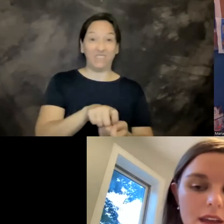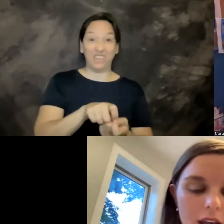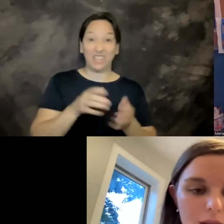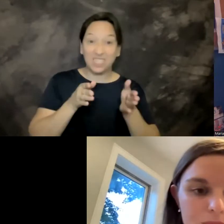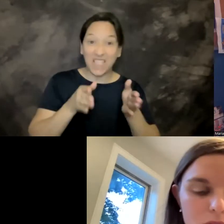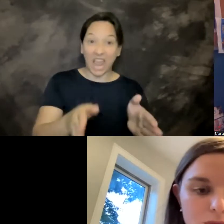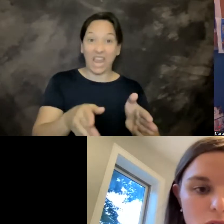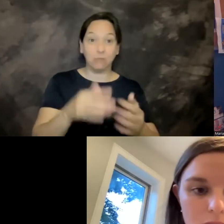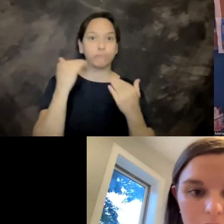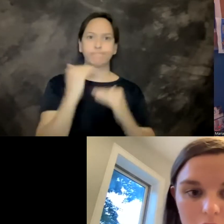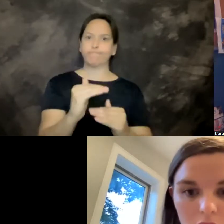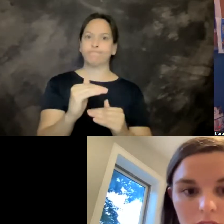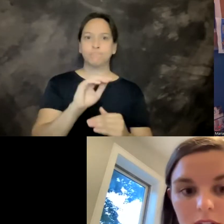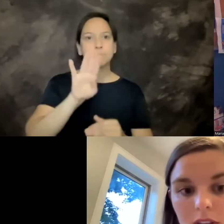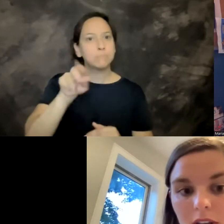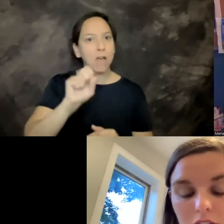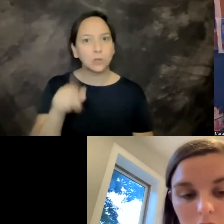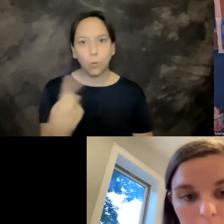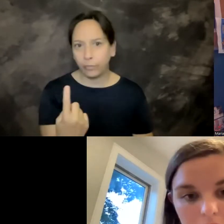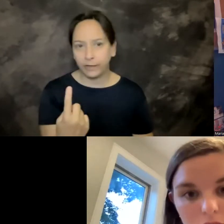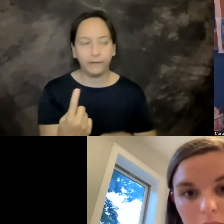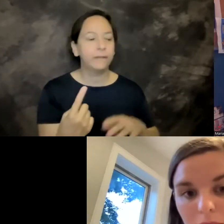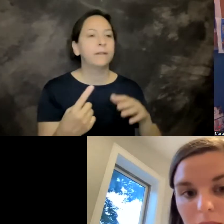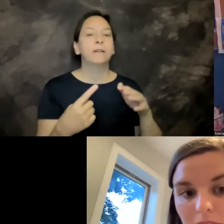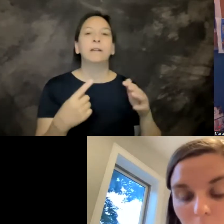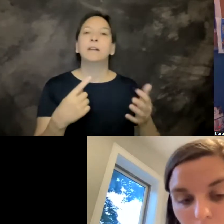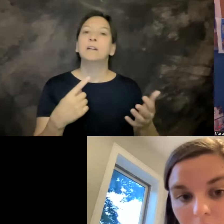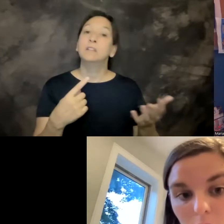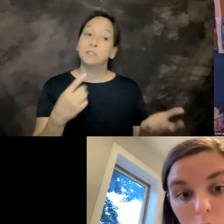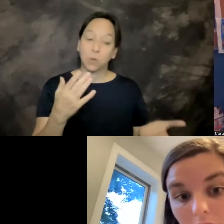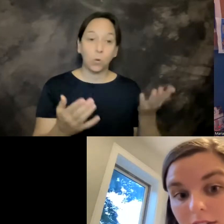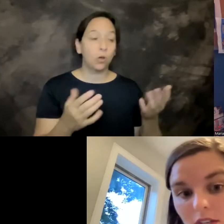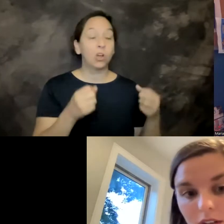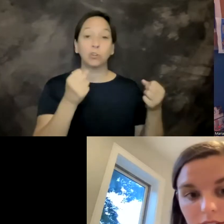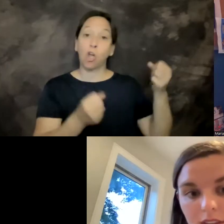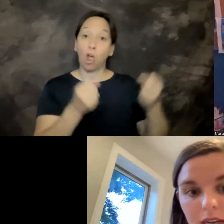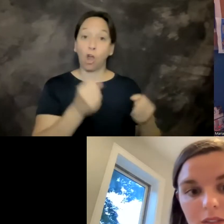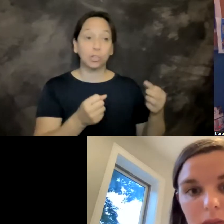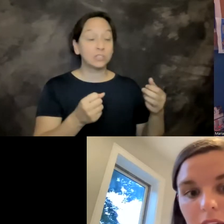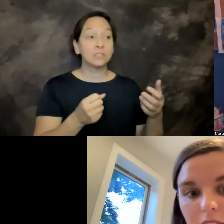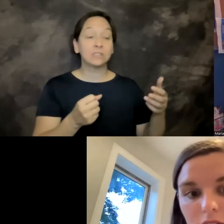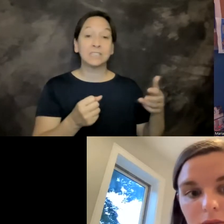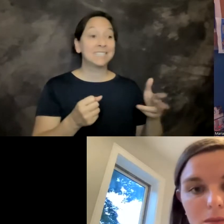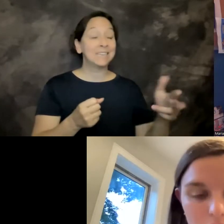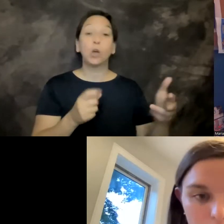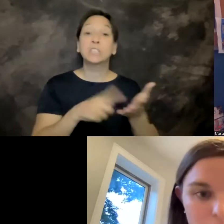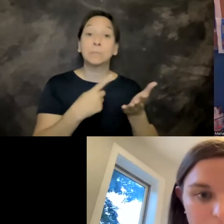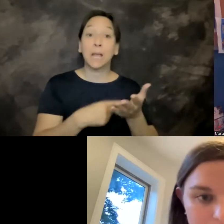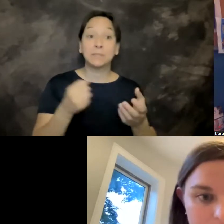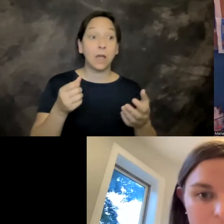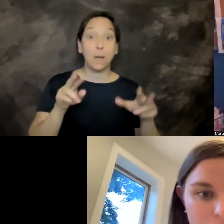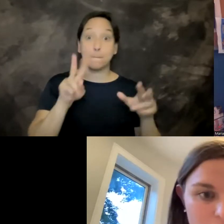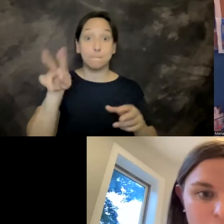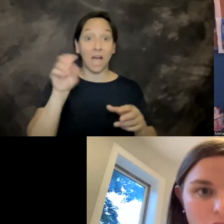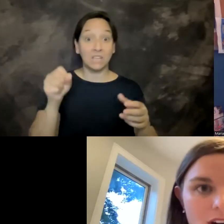having folks make sure that the shuttle buses are able to make the really wide turns that they have to make. These are much larger